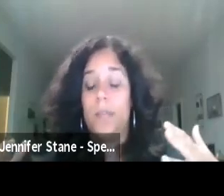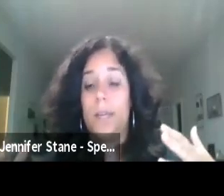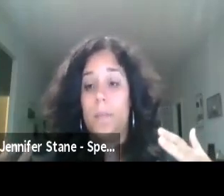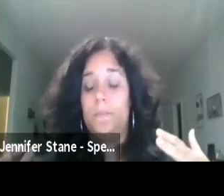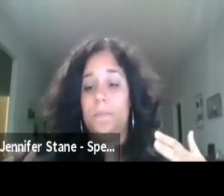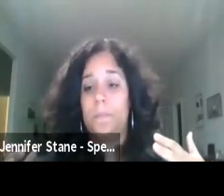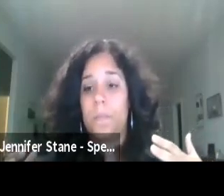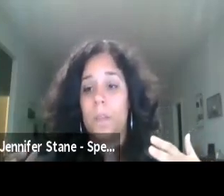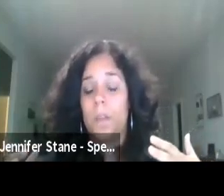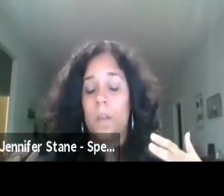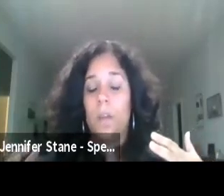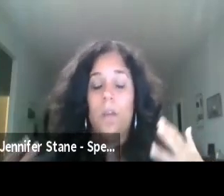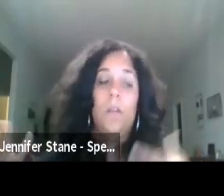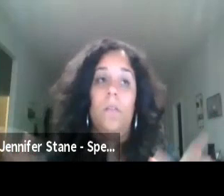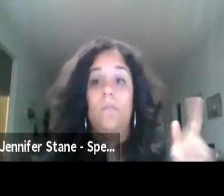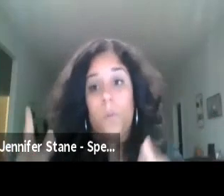Ready,